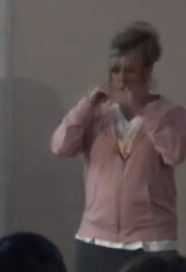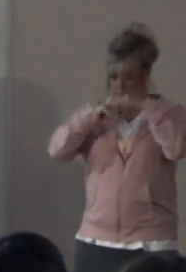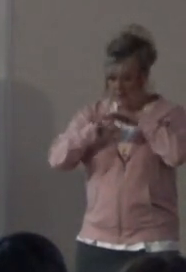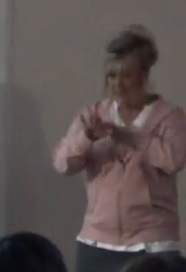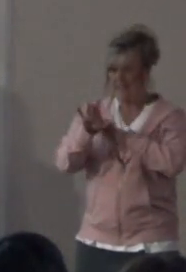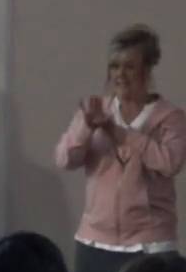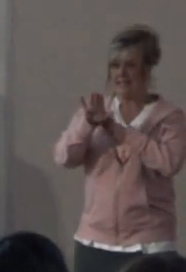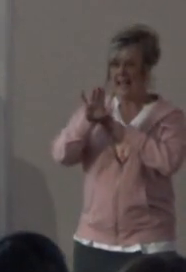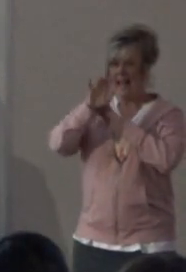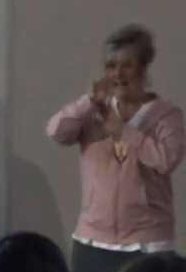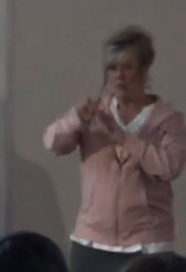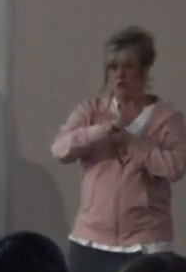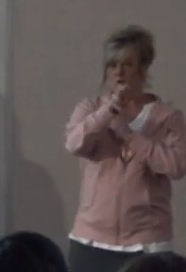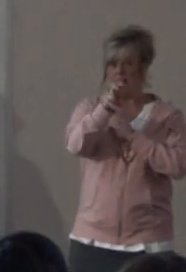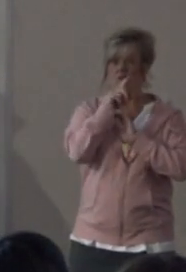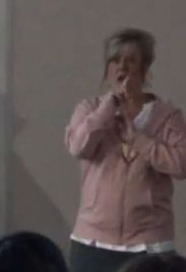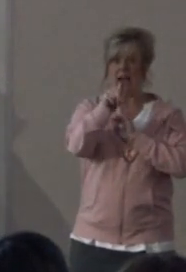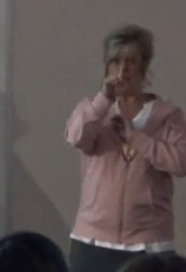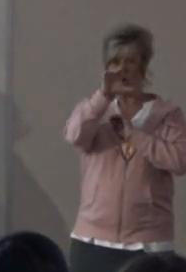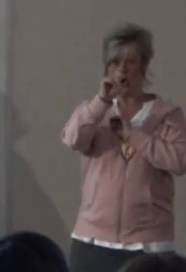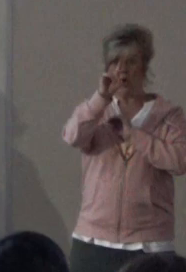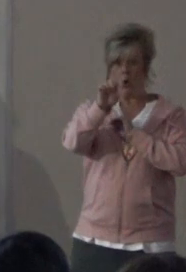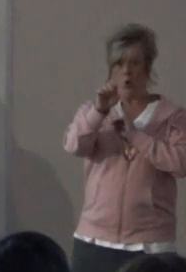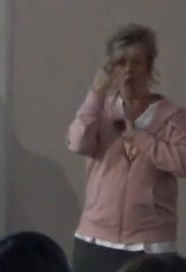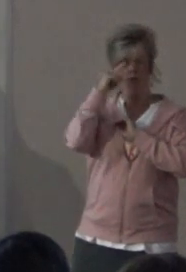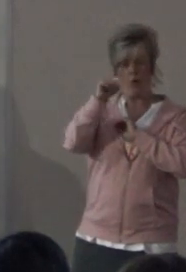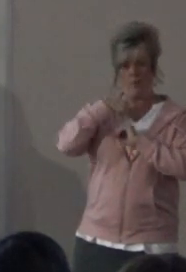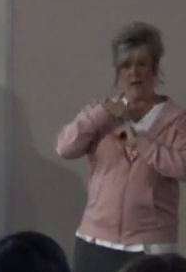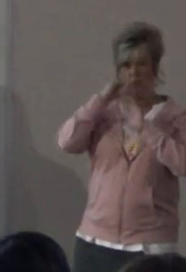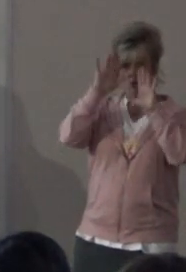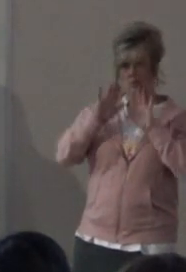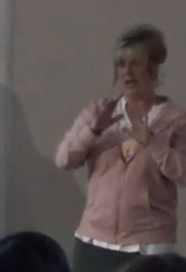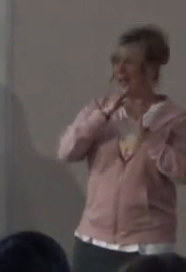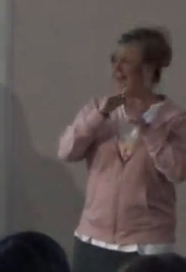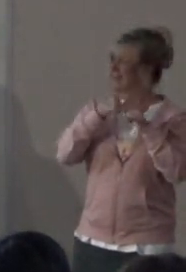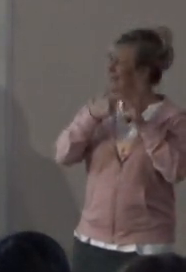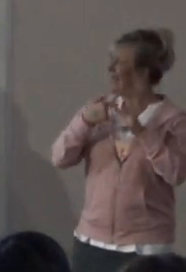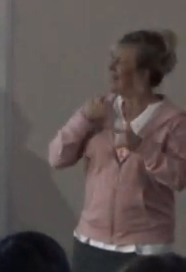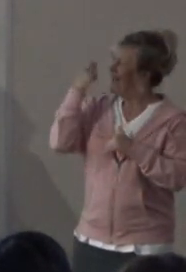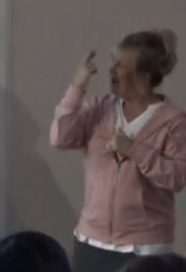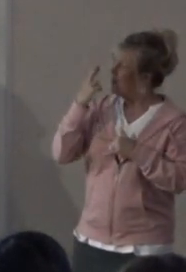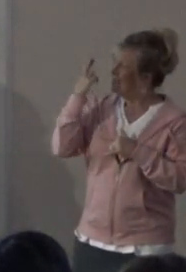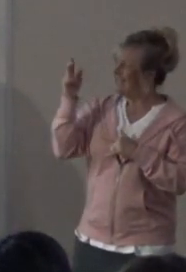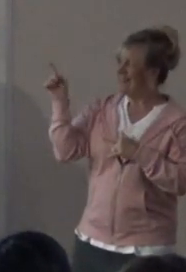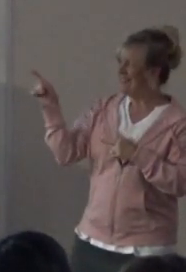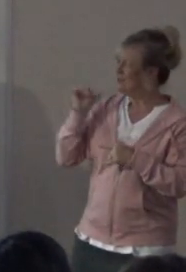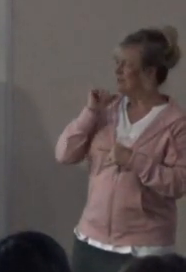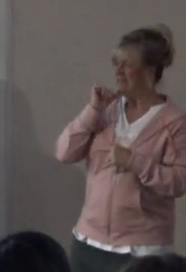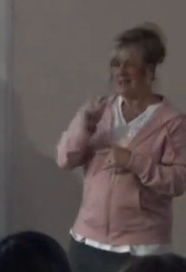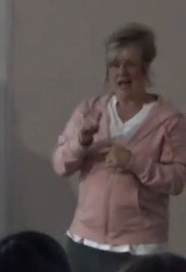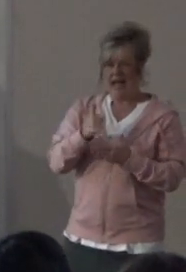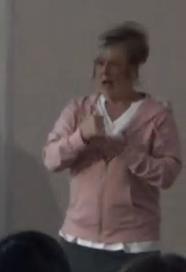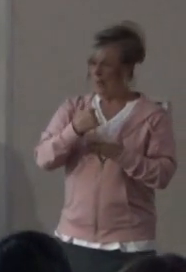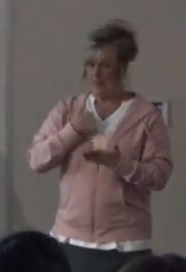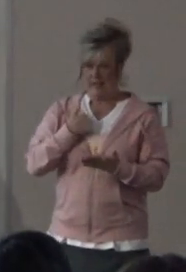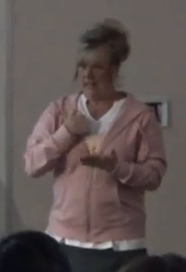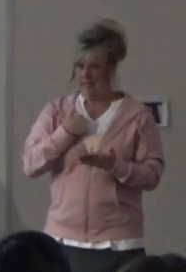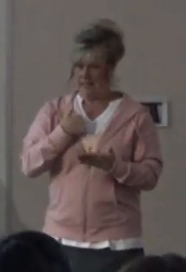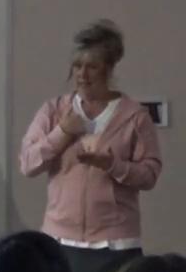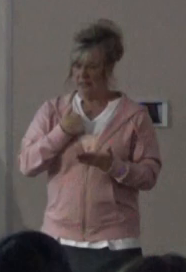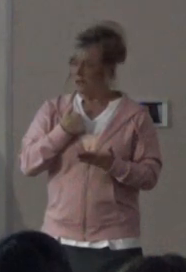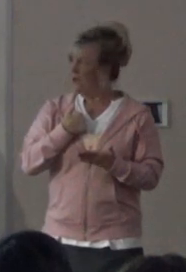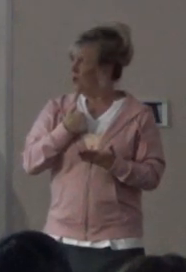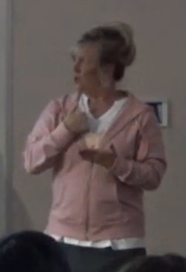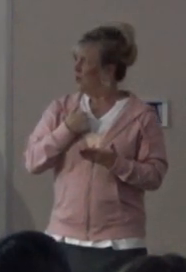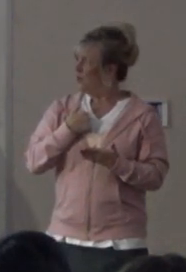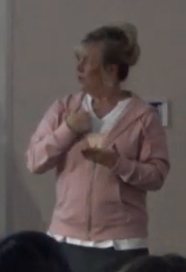blocks, and it would transfer into actual code for me, which was great. But then I realized, like, this wasn't actually helping me. Like,